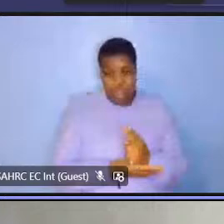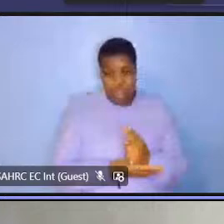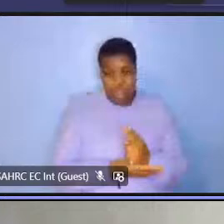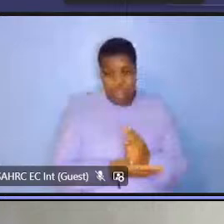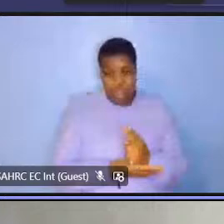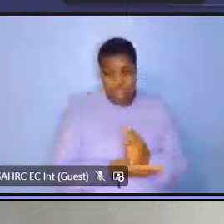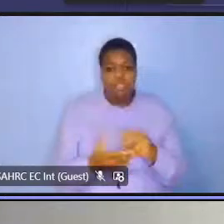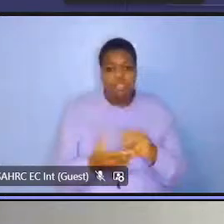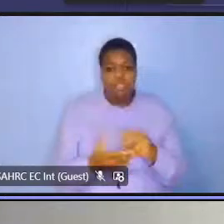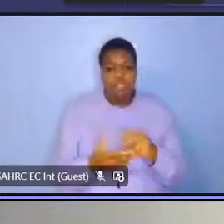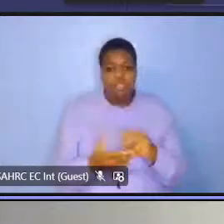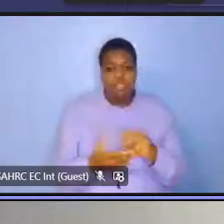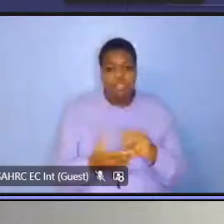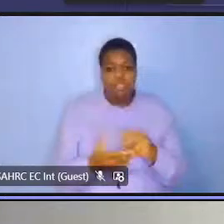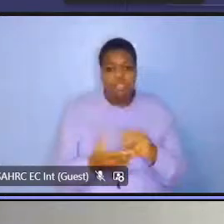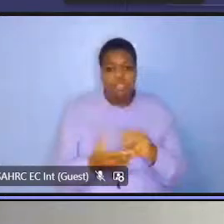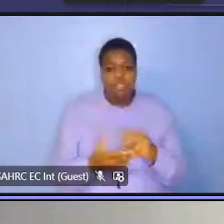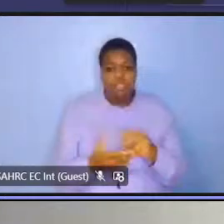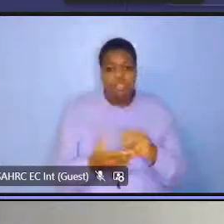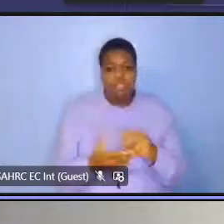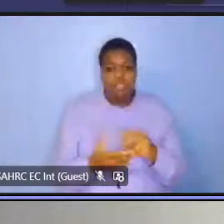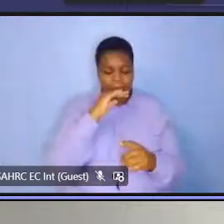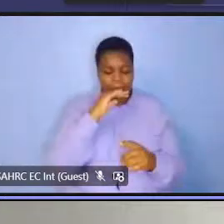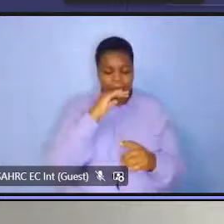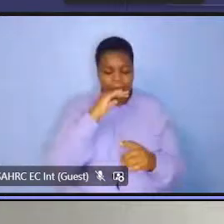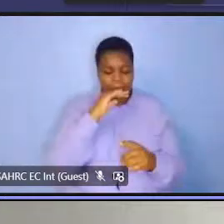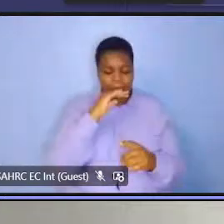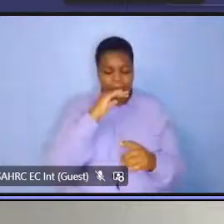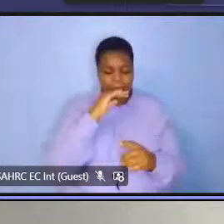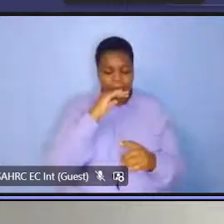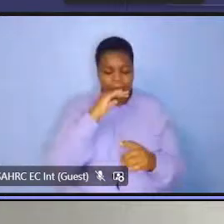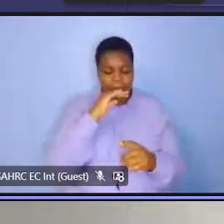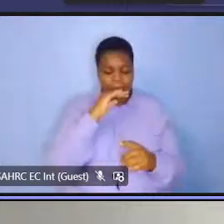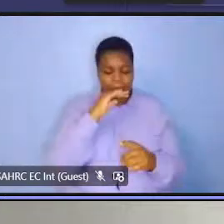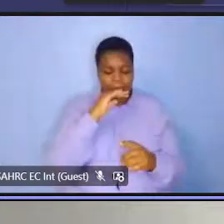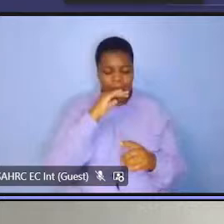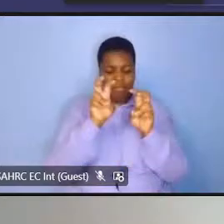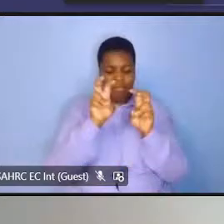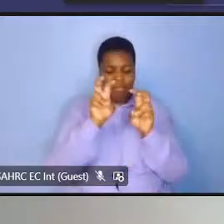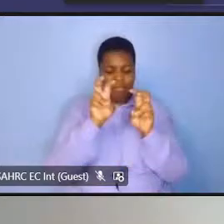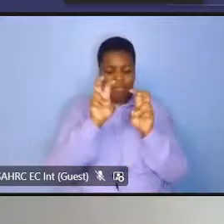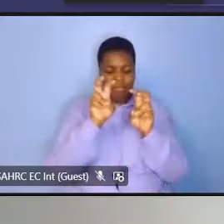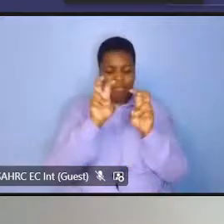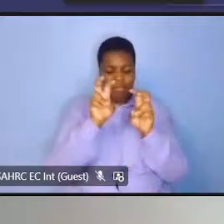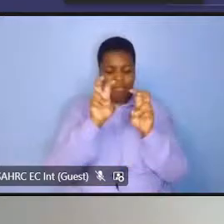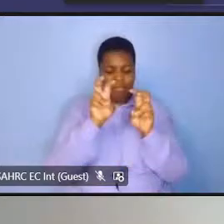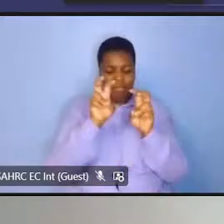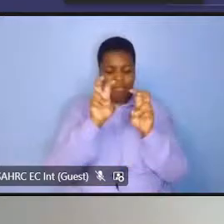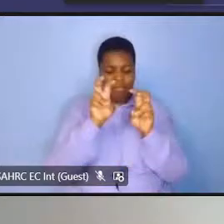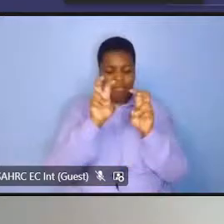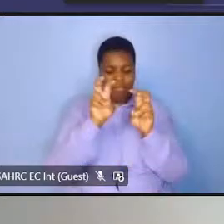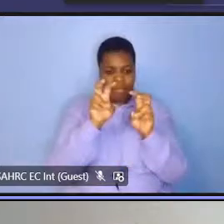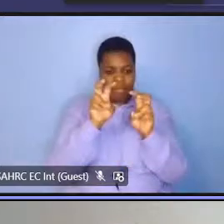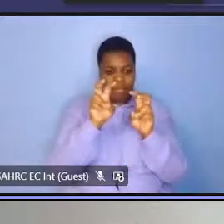education, which is the subject matter of this inquiry.